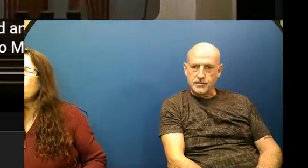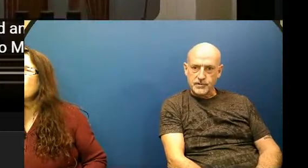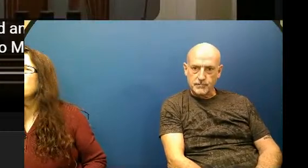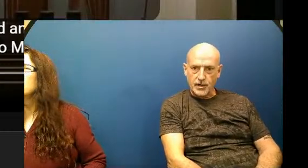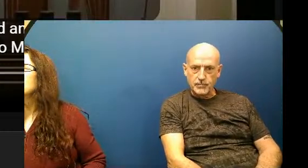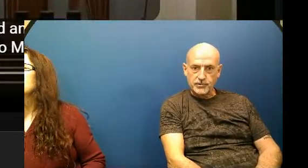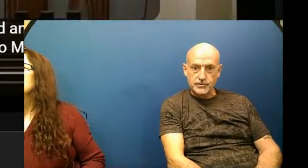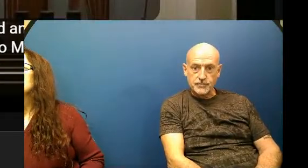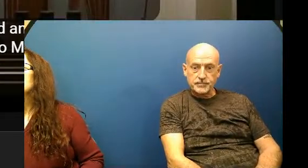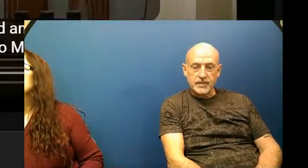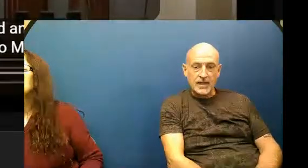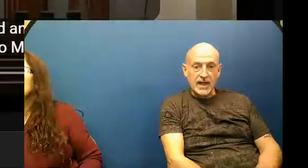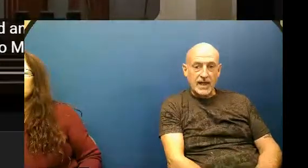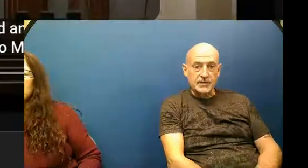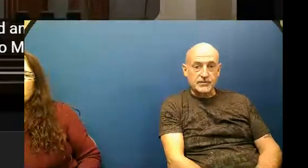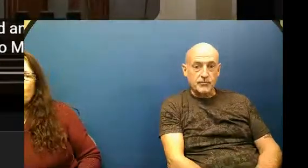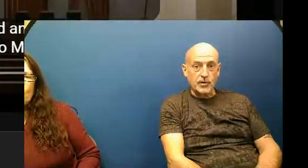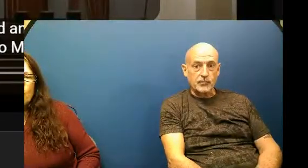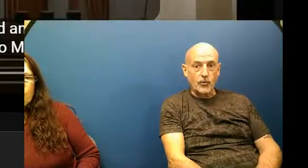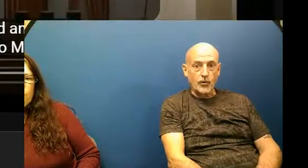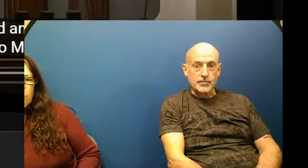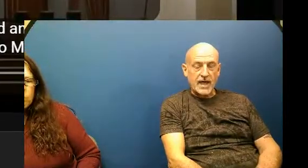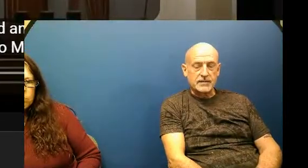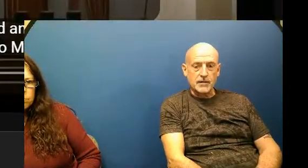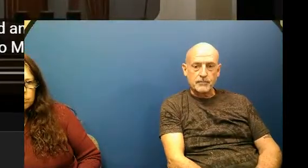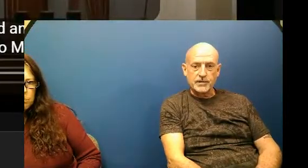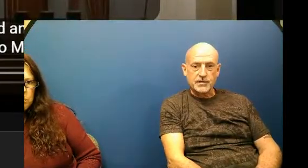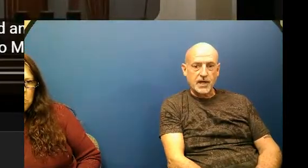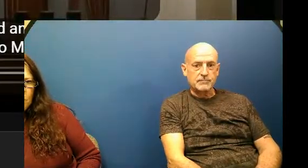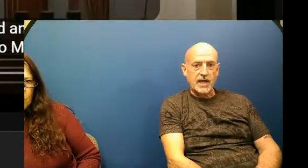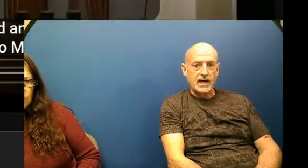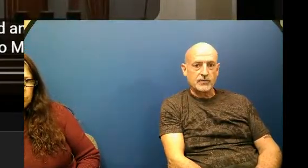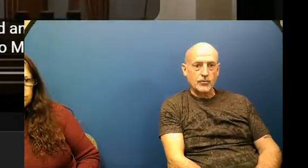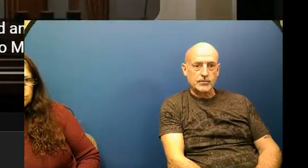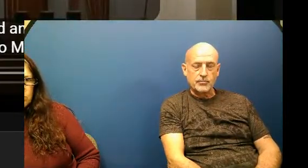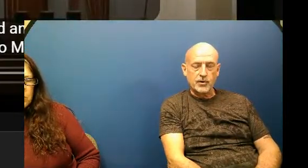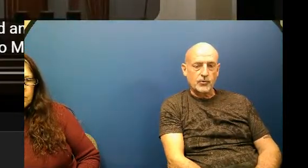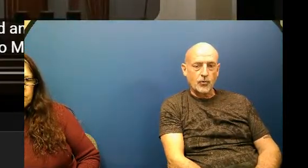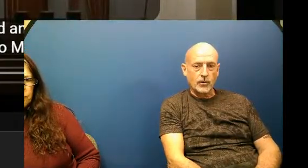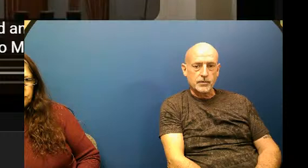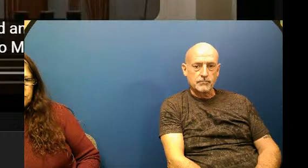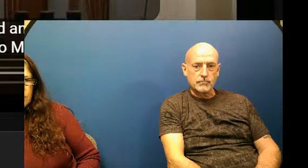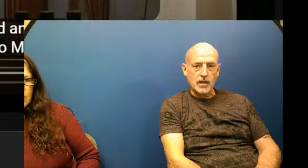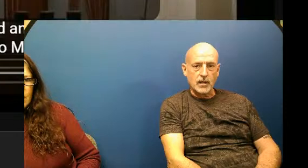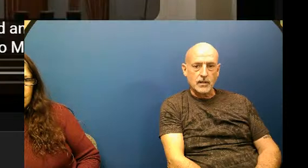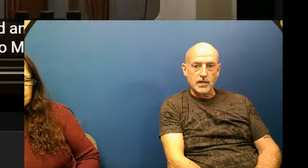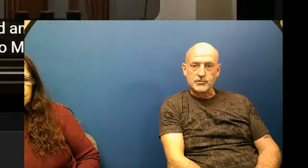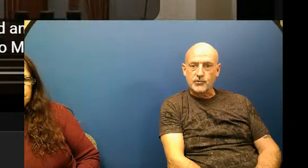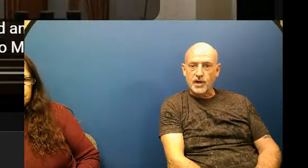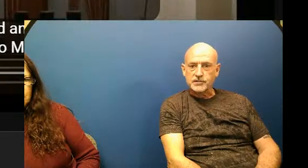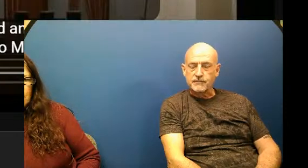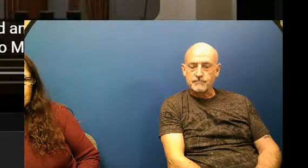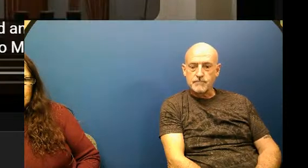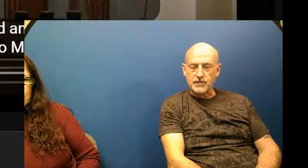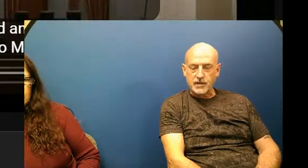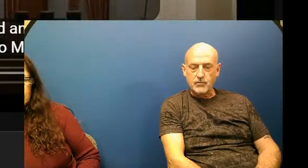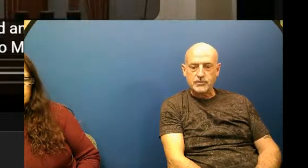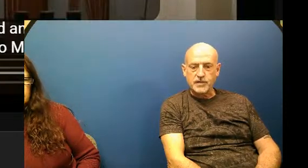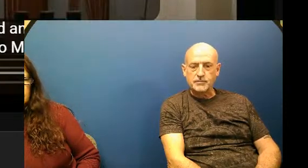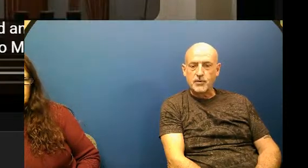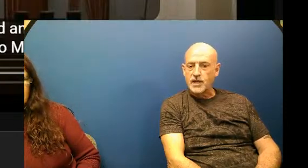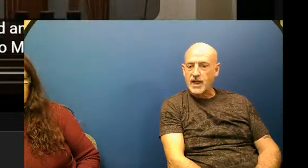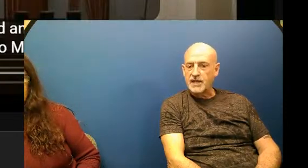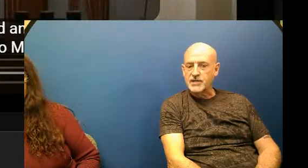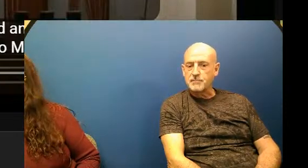kind of content publishers. And the Supreme Court, that opinion came down where the Supreme Court addressed, I think